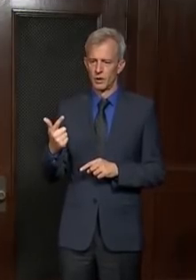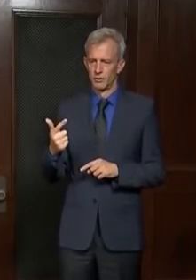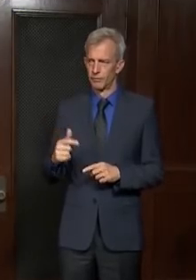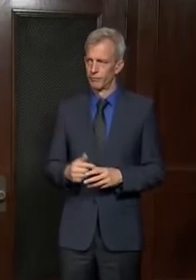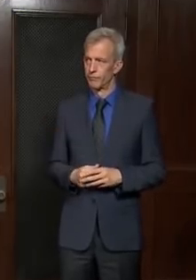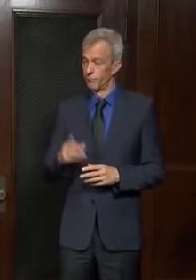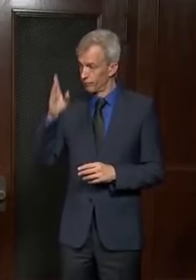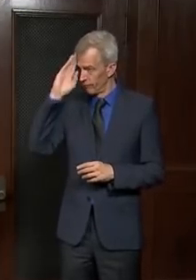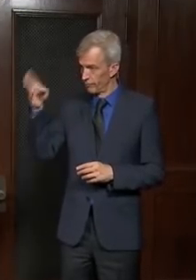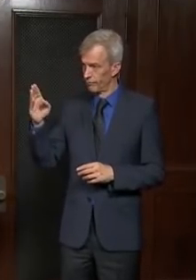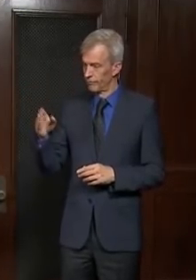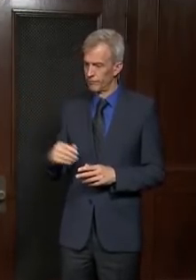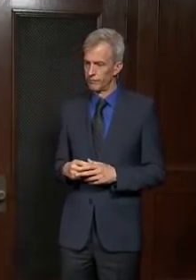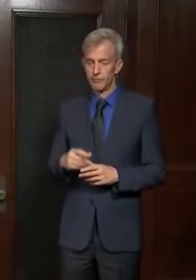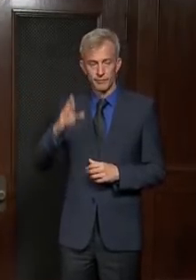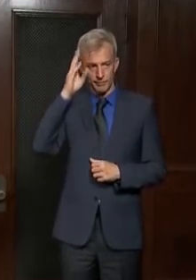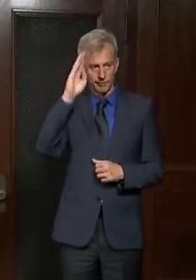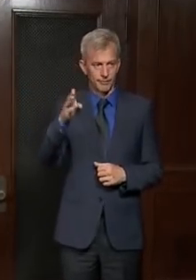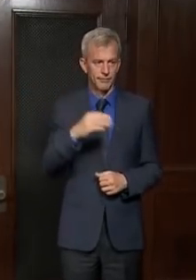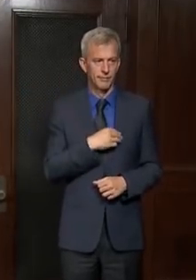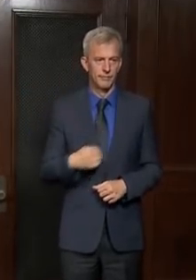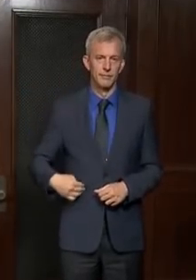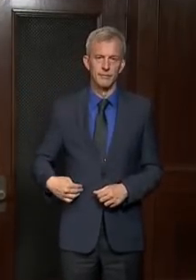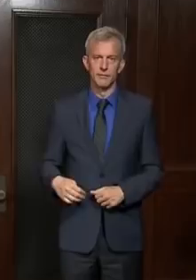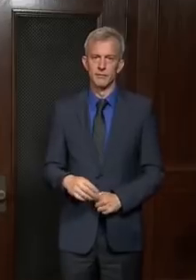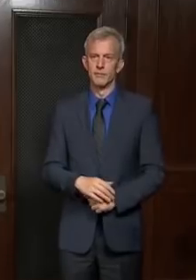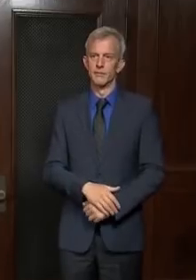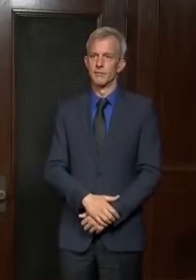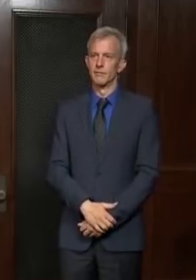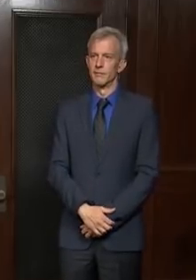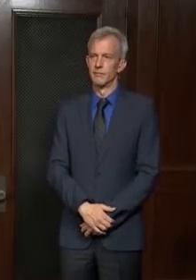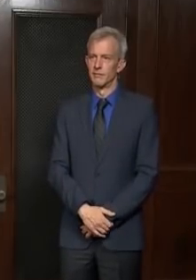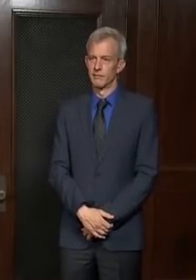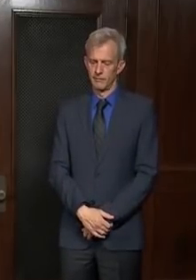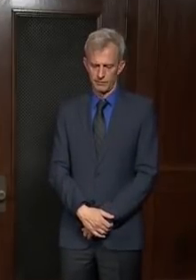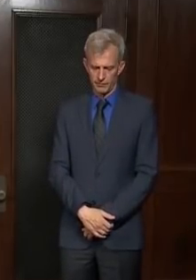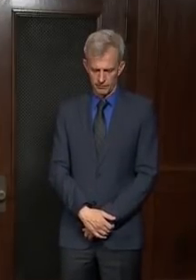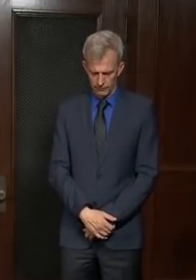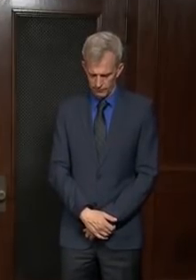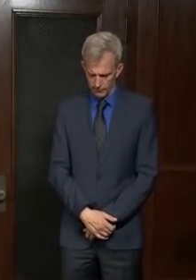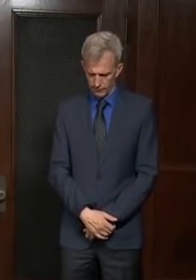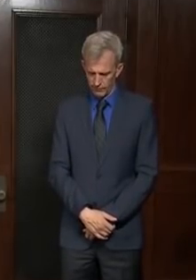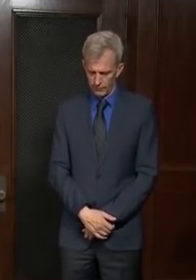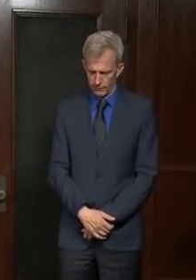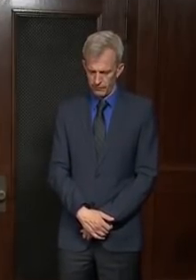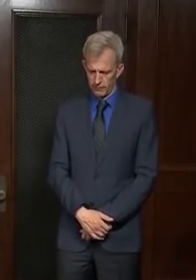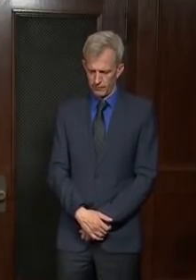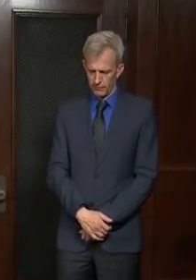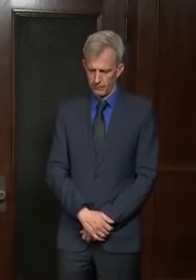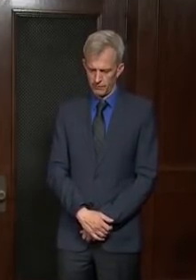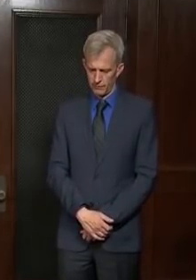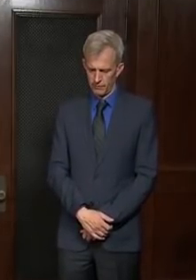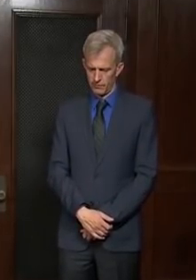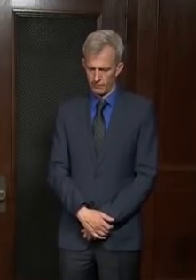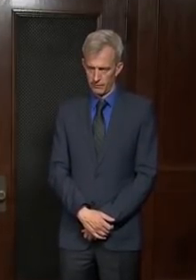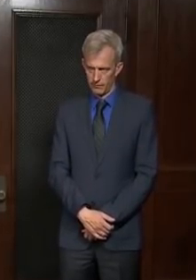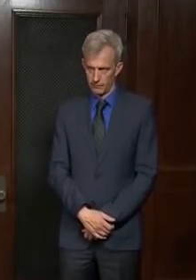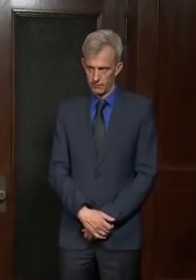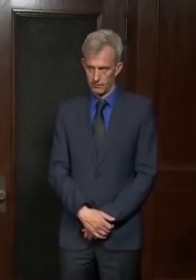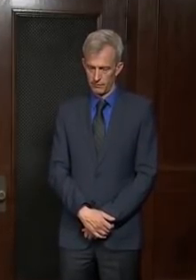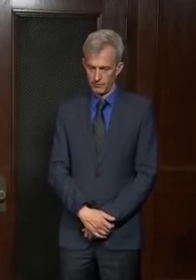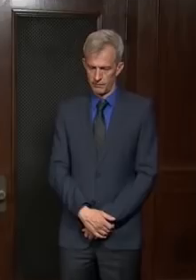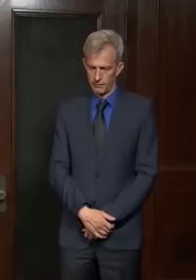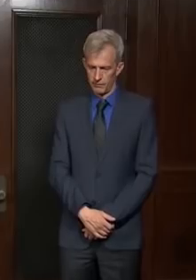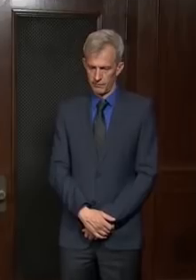Hey, Liz. Hi, Mayor. Hey, so I was wondering about the